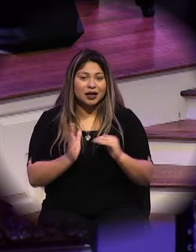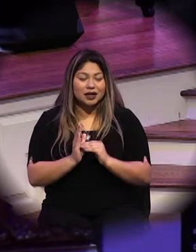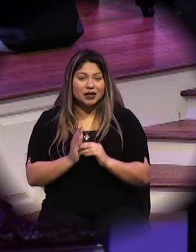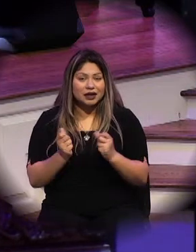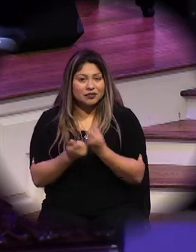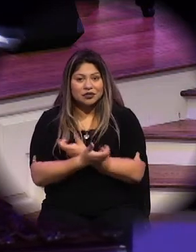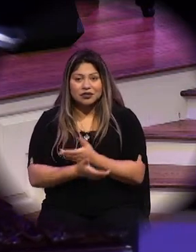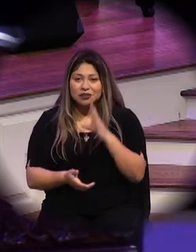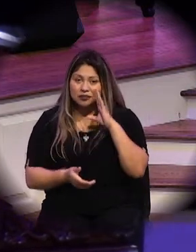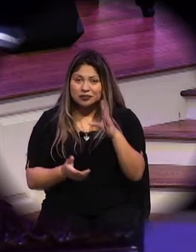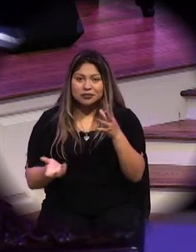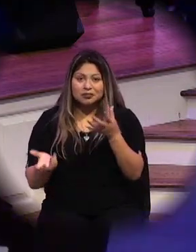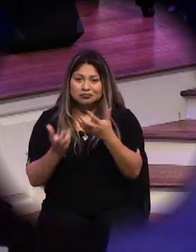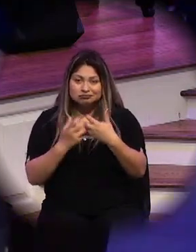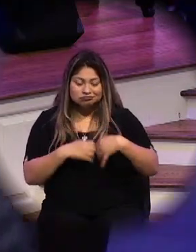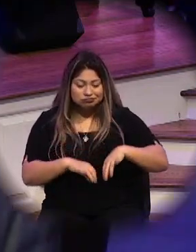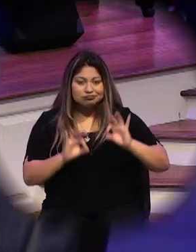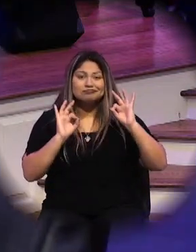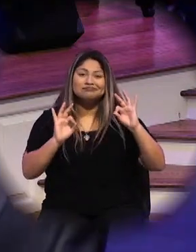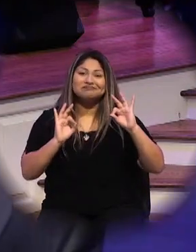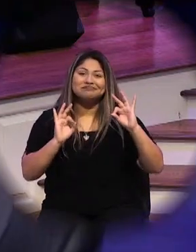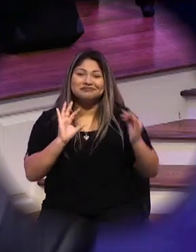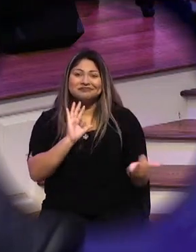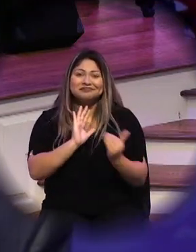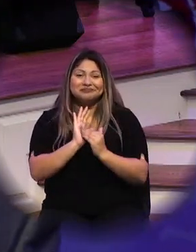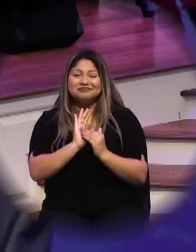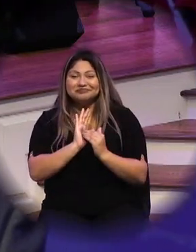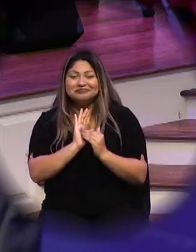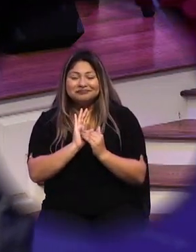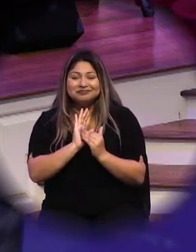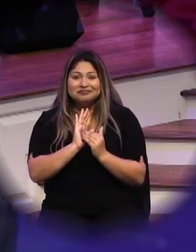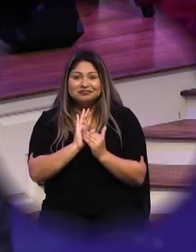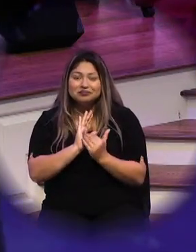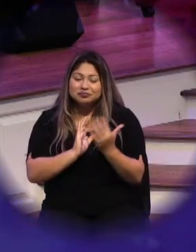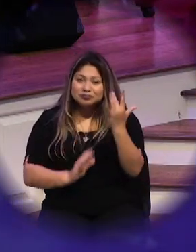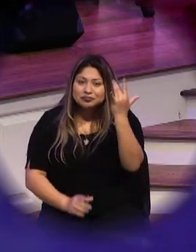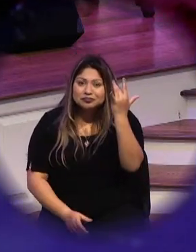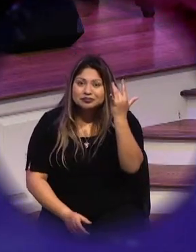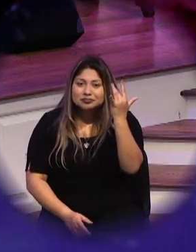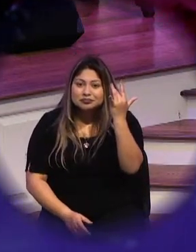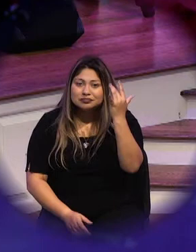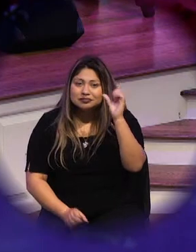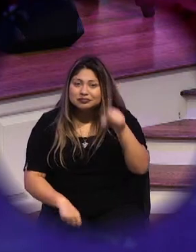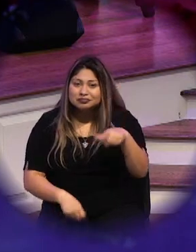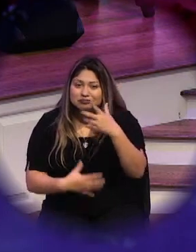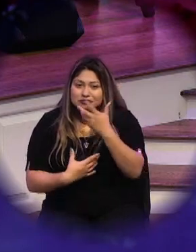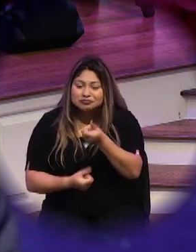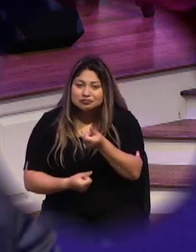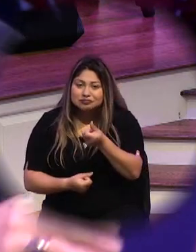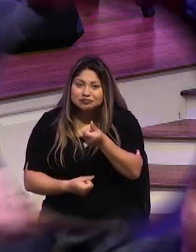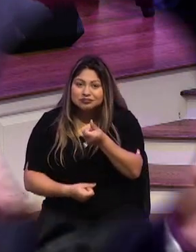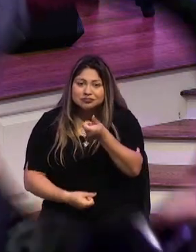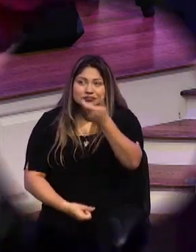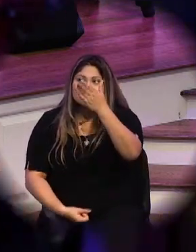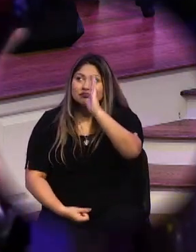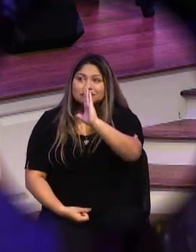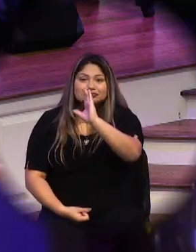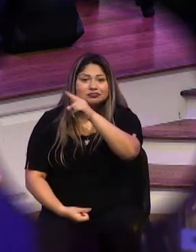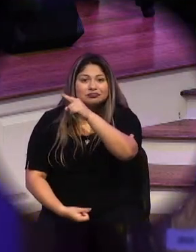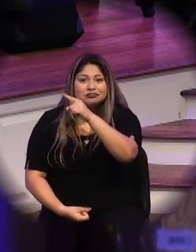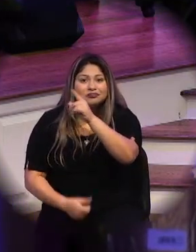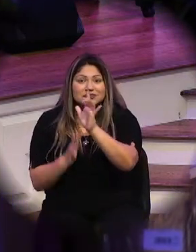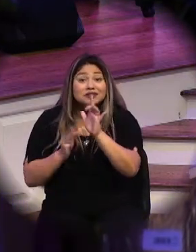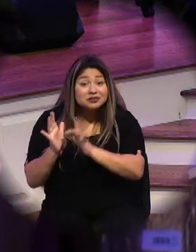happen? Because Christ has already overcome the grave. Christ has already defeated